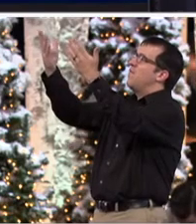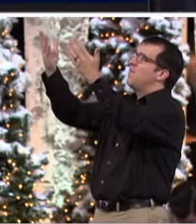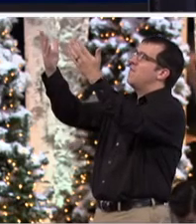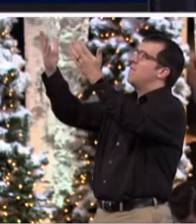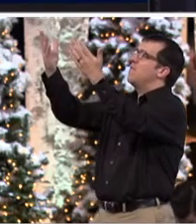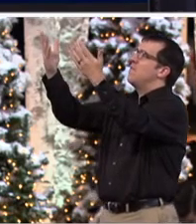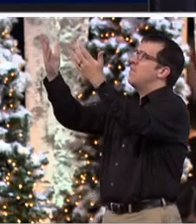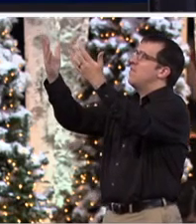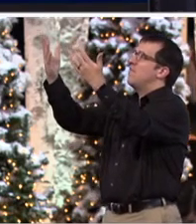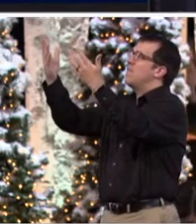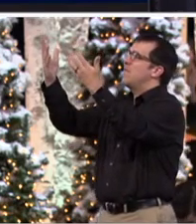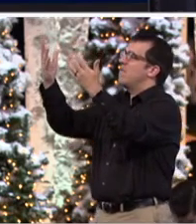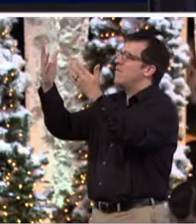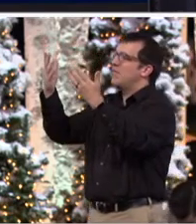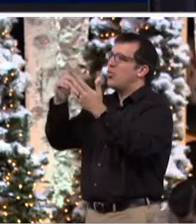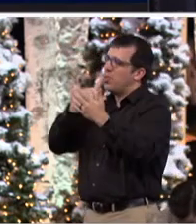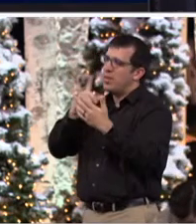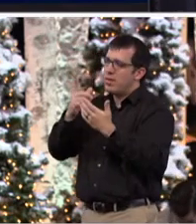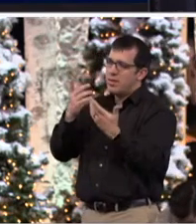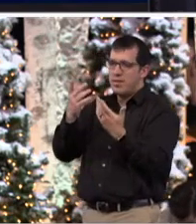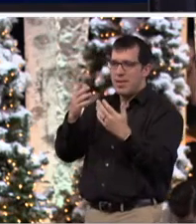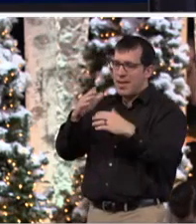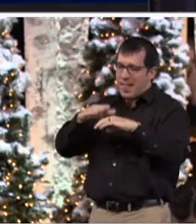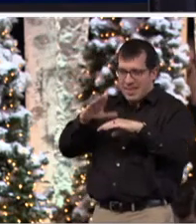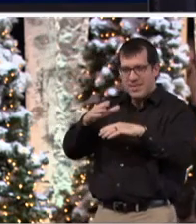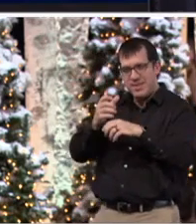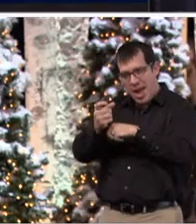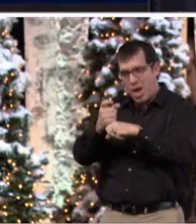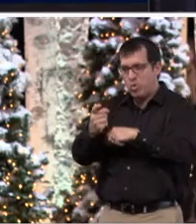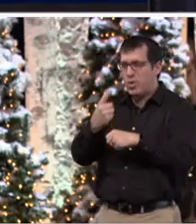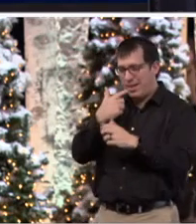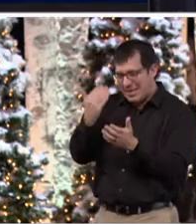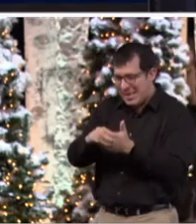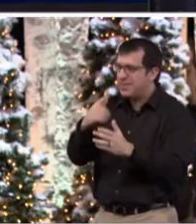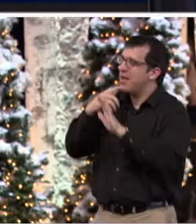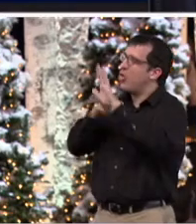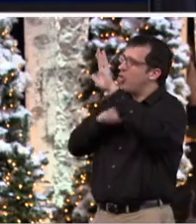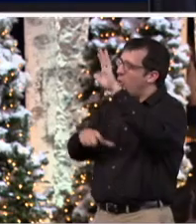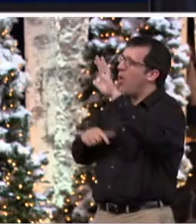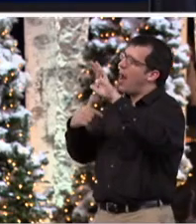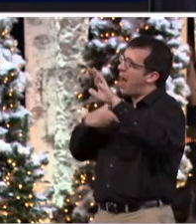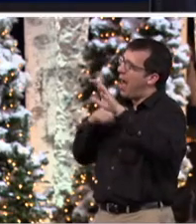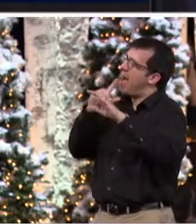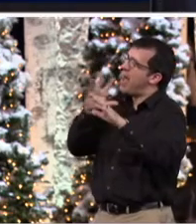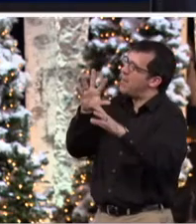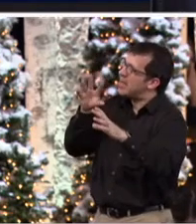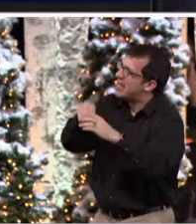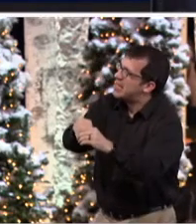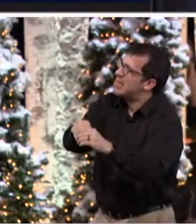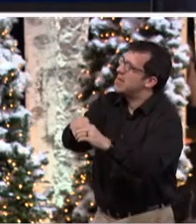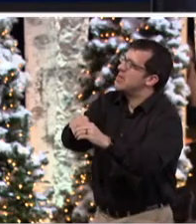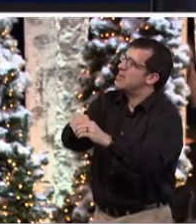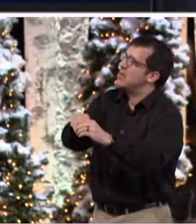on at least an annual basis to say, God, we're in on what you're doing in the world.